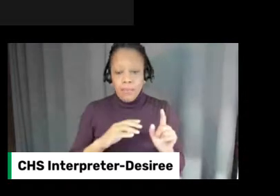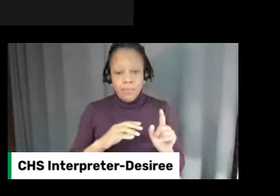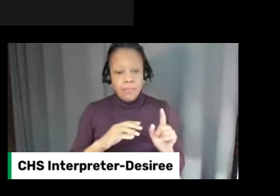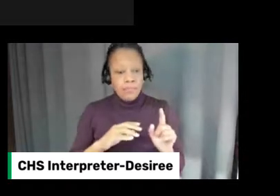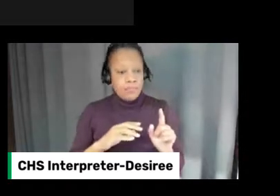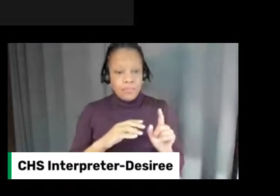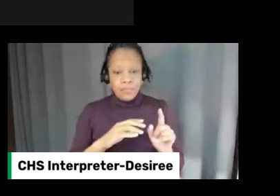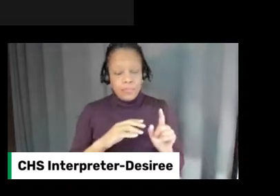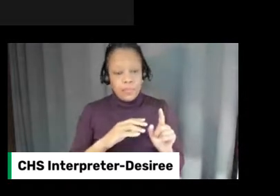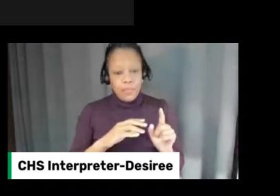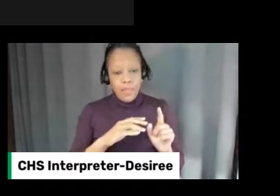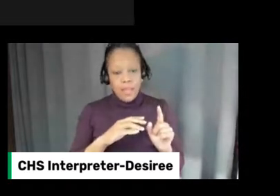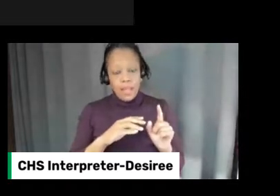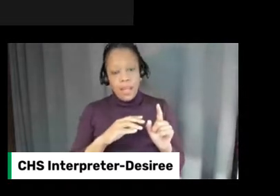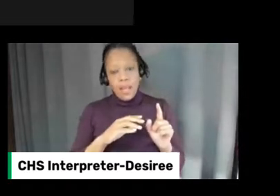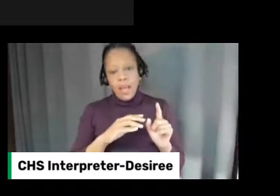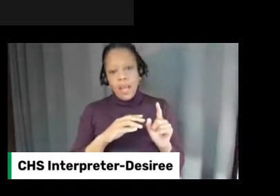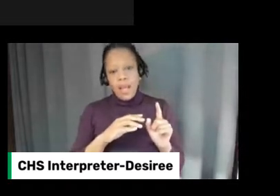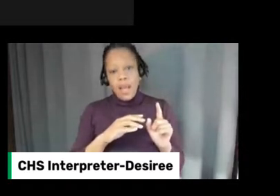buildings. Also,